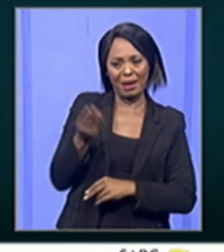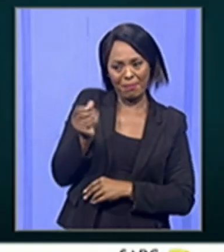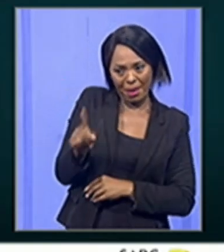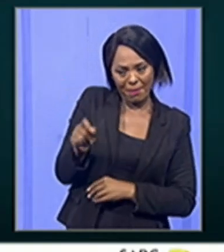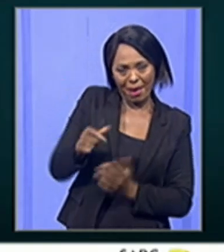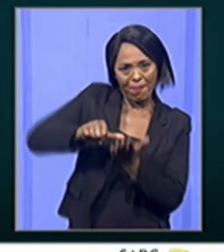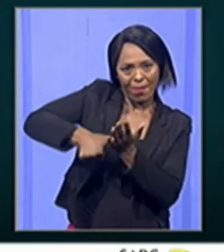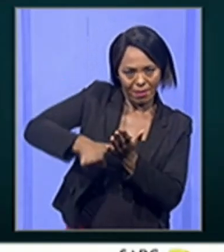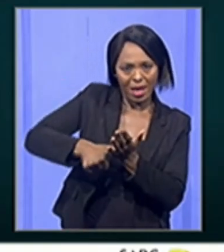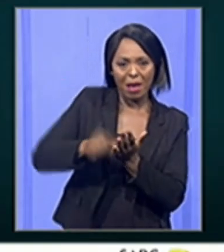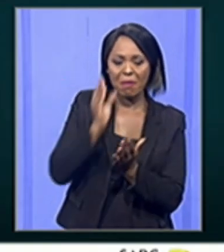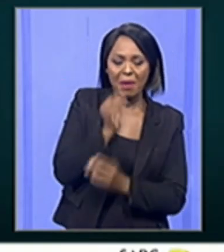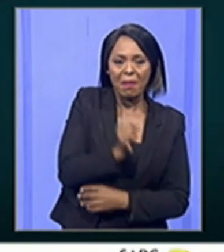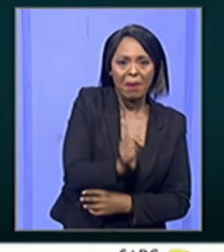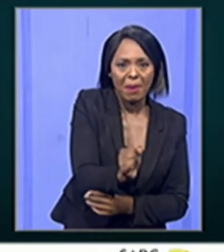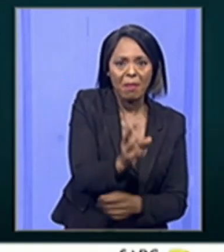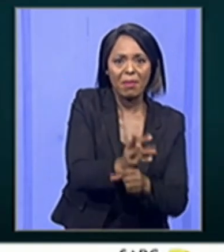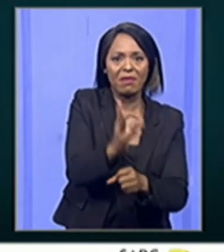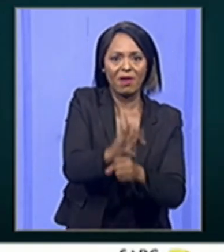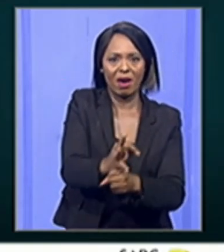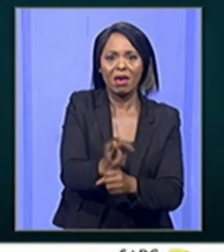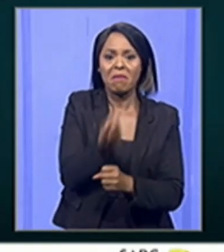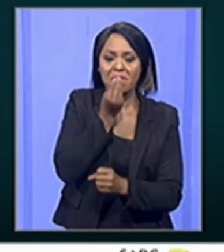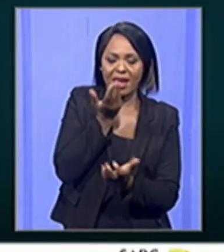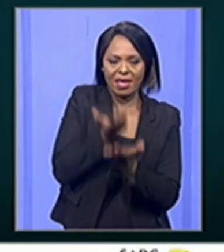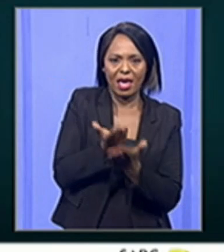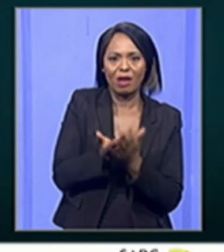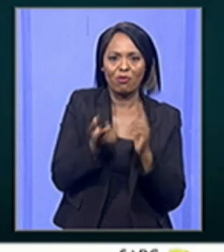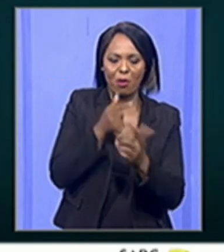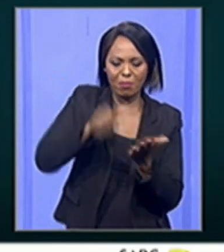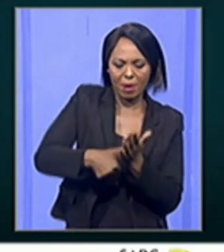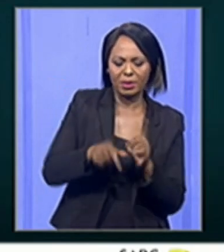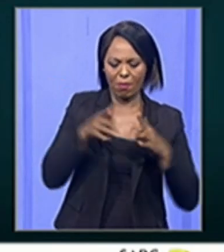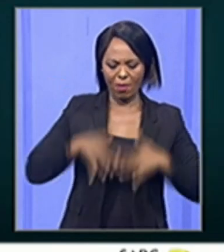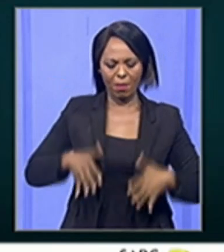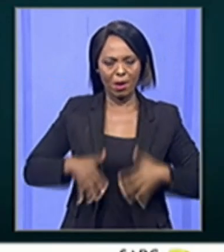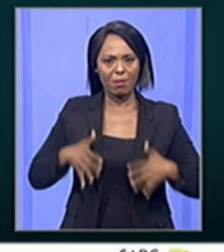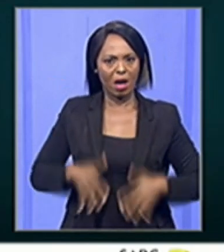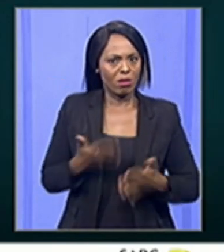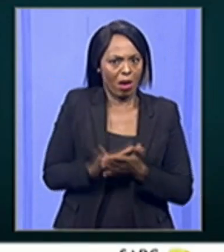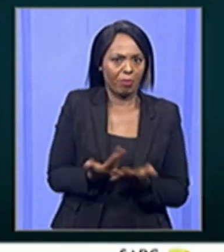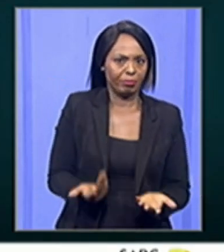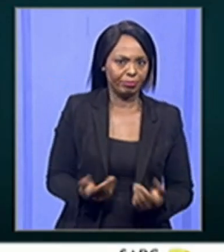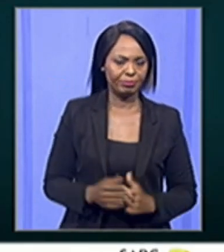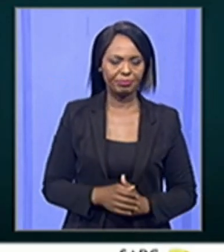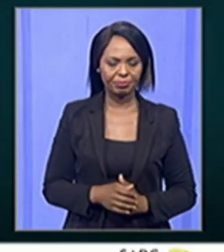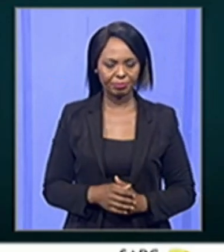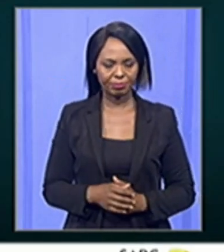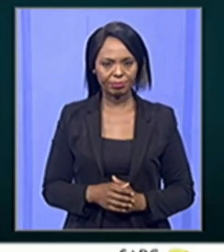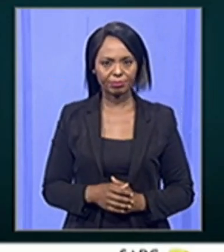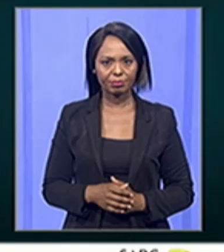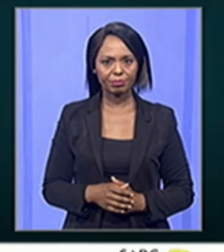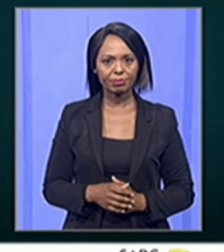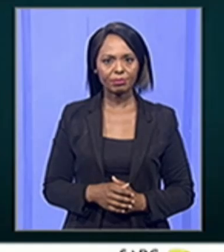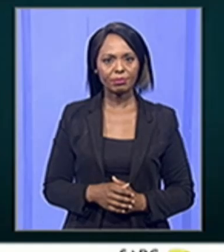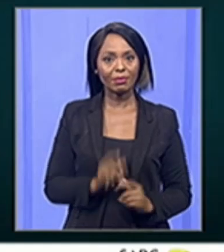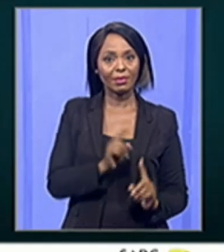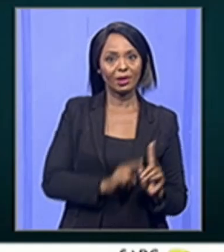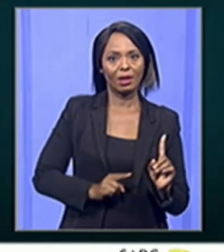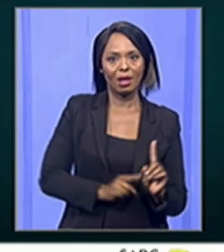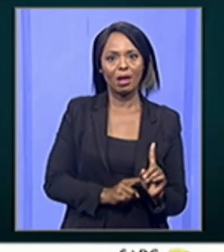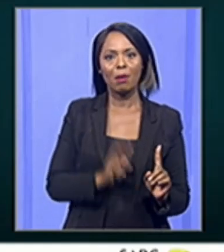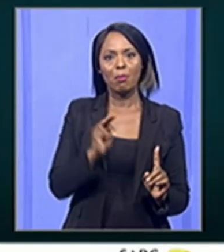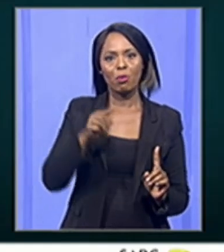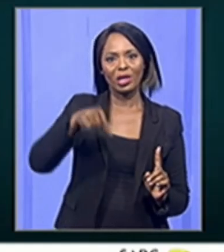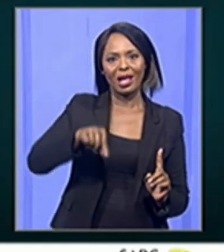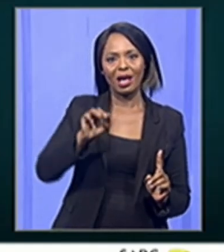ge le bokoko le boragolo ba kgona go ja le go apara ka tšhelete yeo ba ikaparela. Bennett Mxaisa yena o